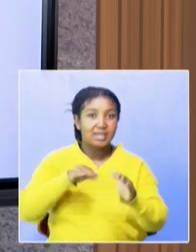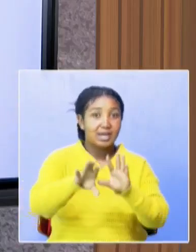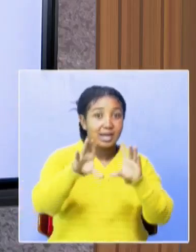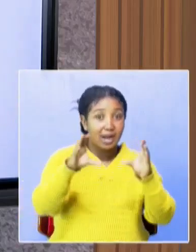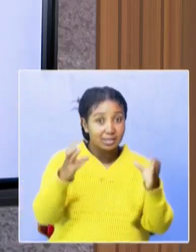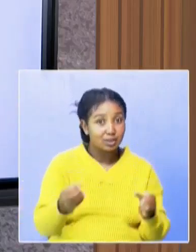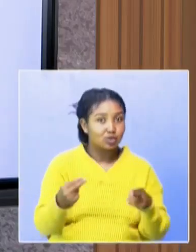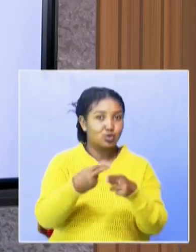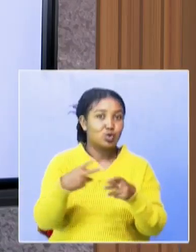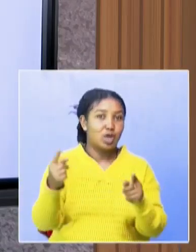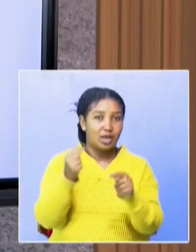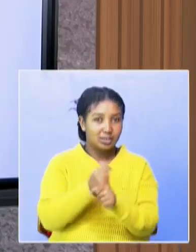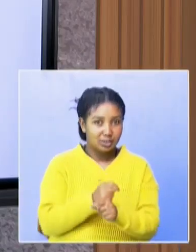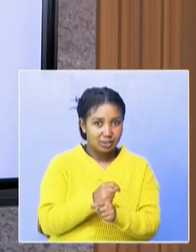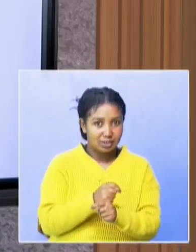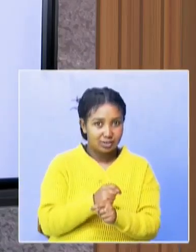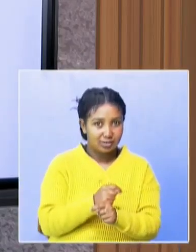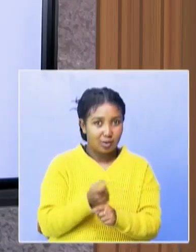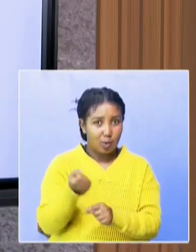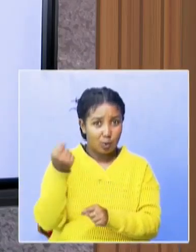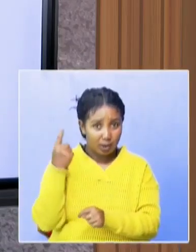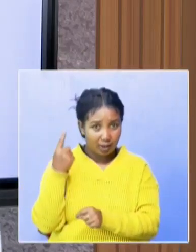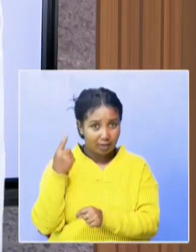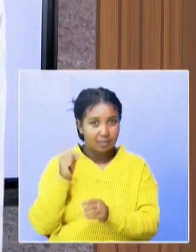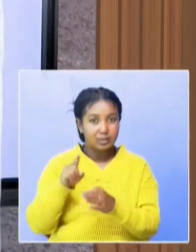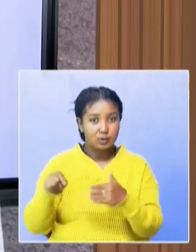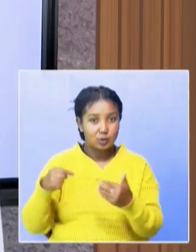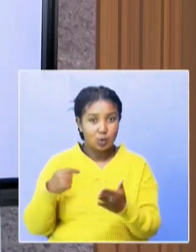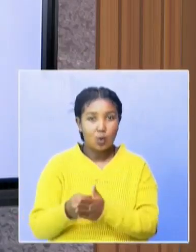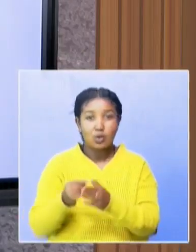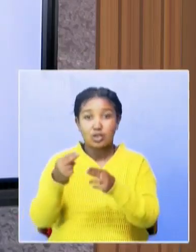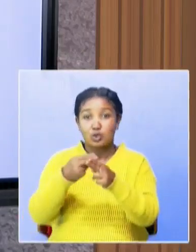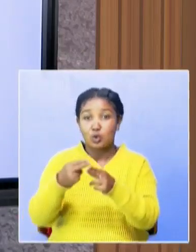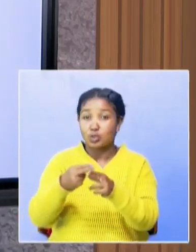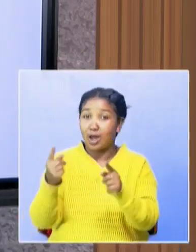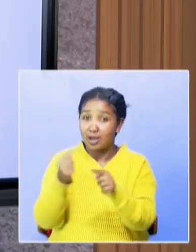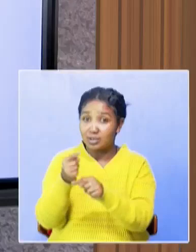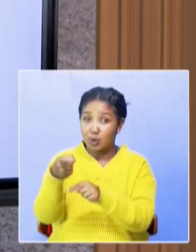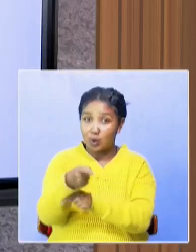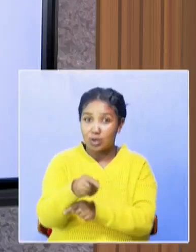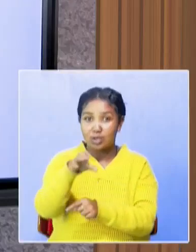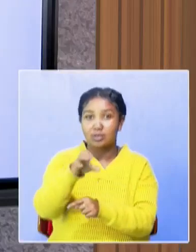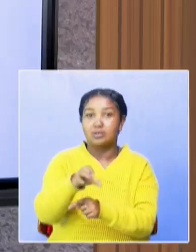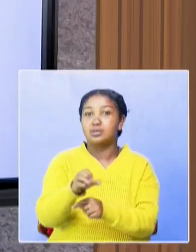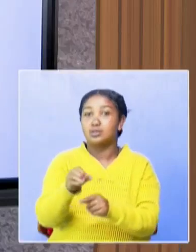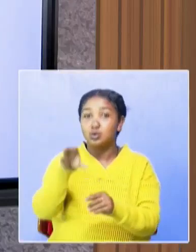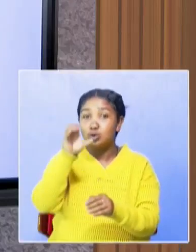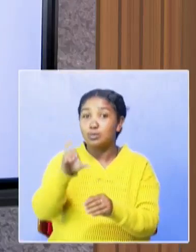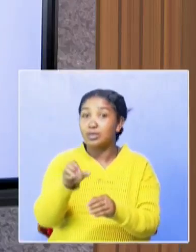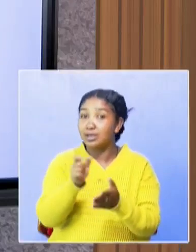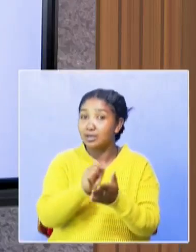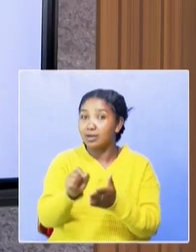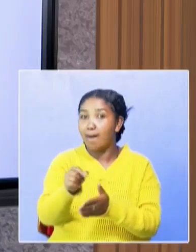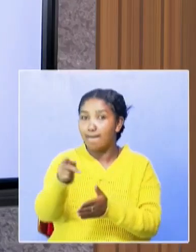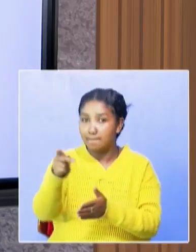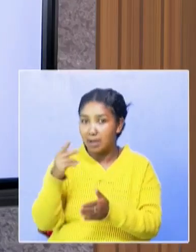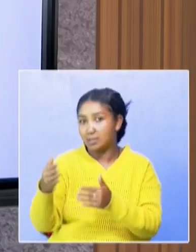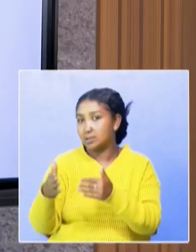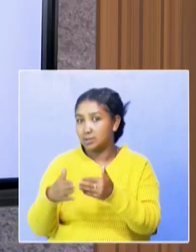class is short action. Okay? So, if it is short action, it should be written in